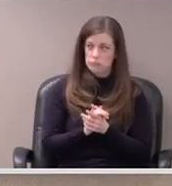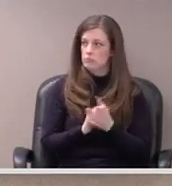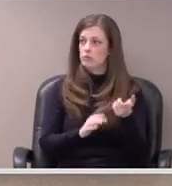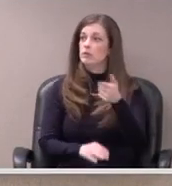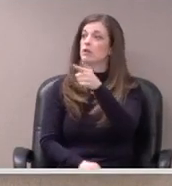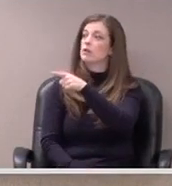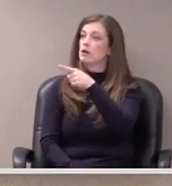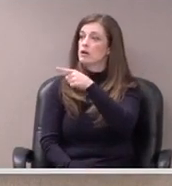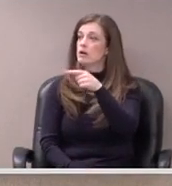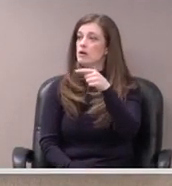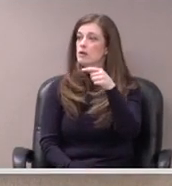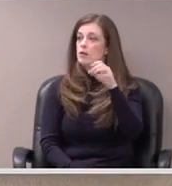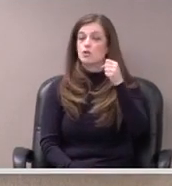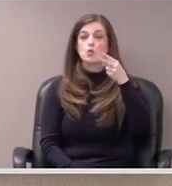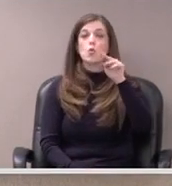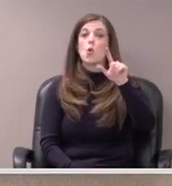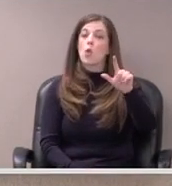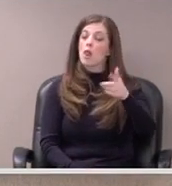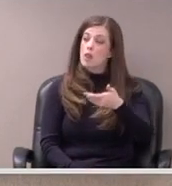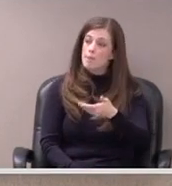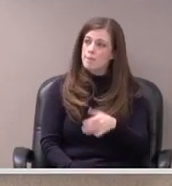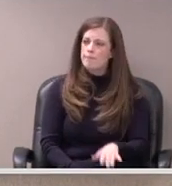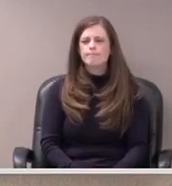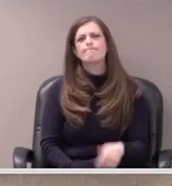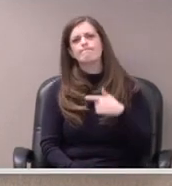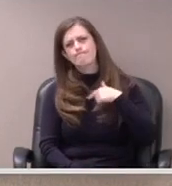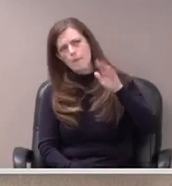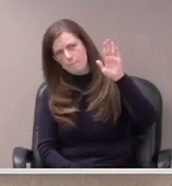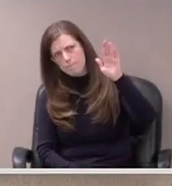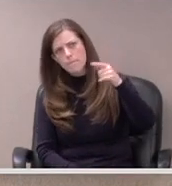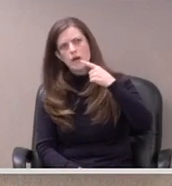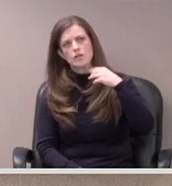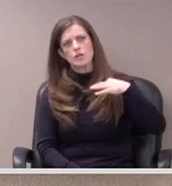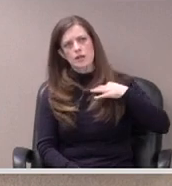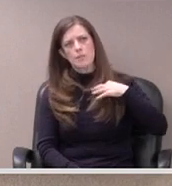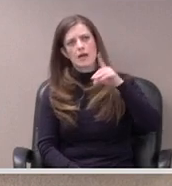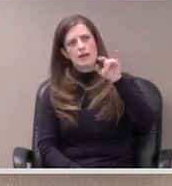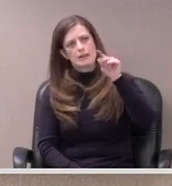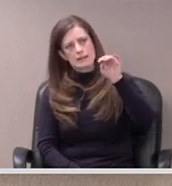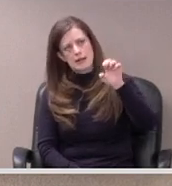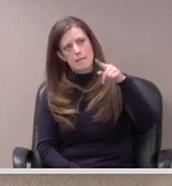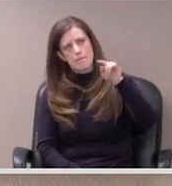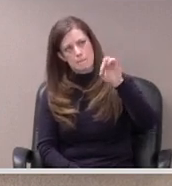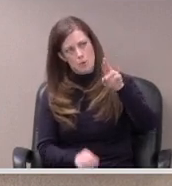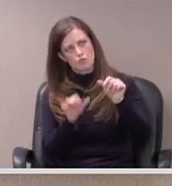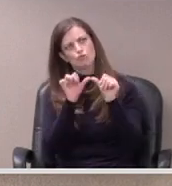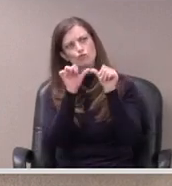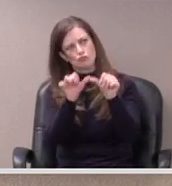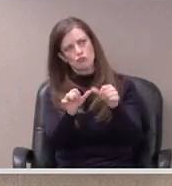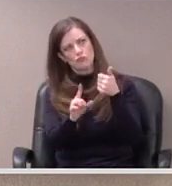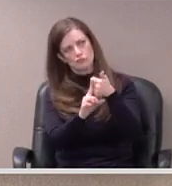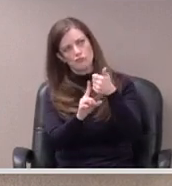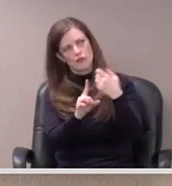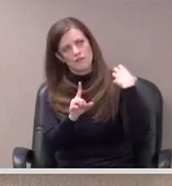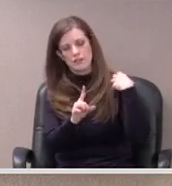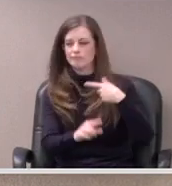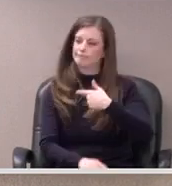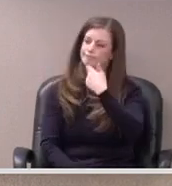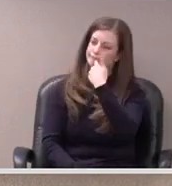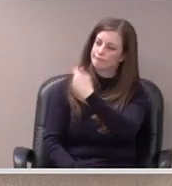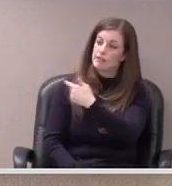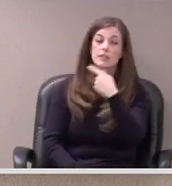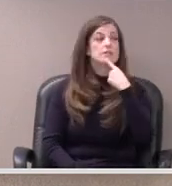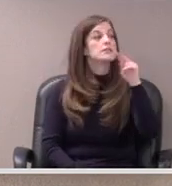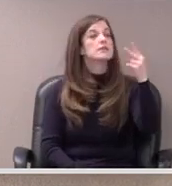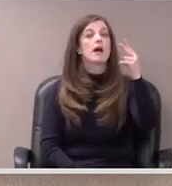Member Pastor Shull. I make the motion to nominate Chairwoman Diane Porter to continue as chair. Thank you. Is there a